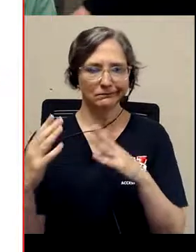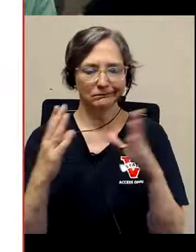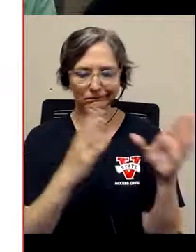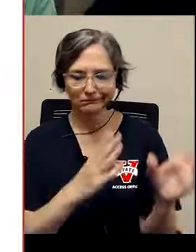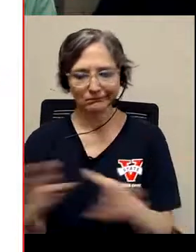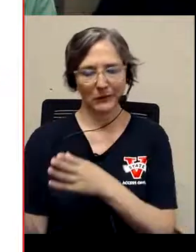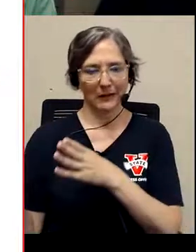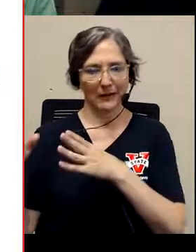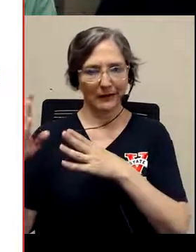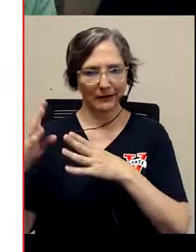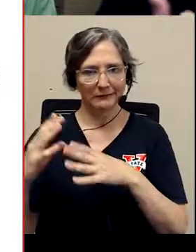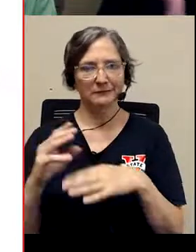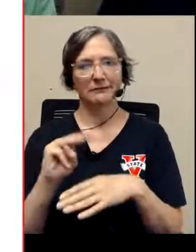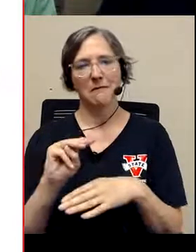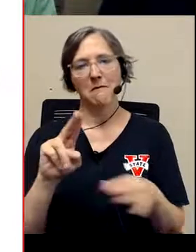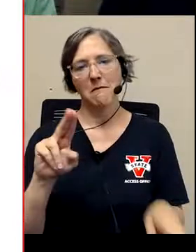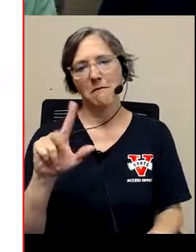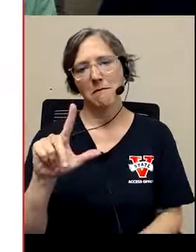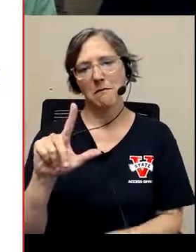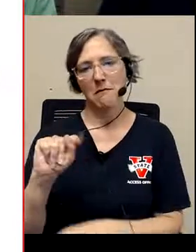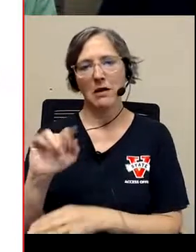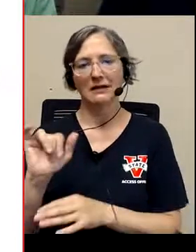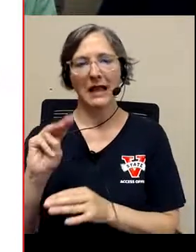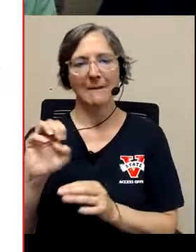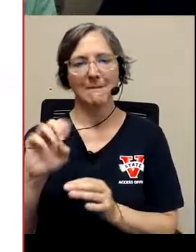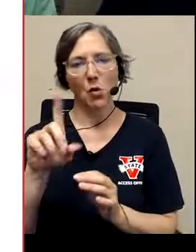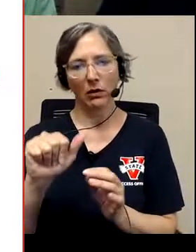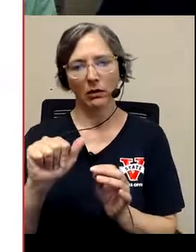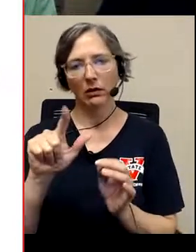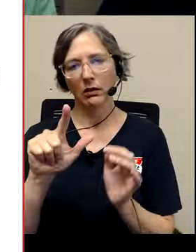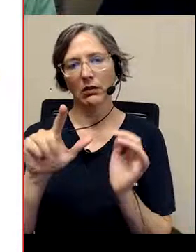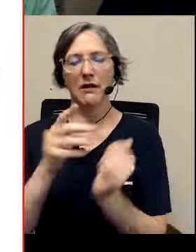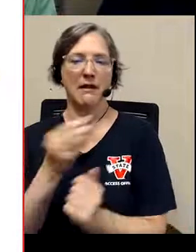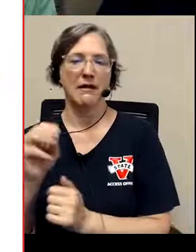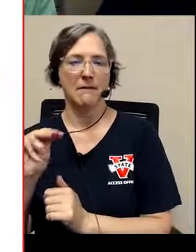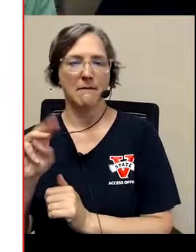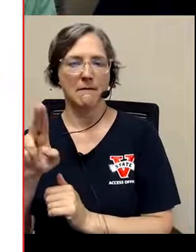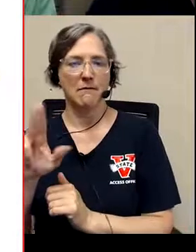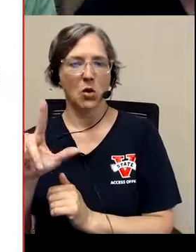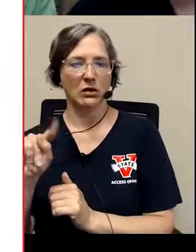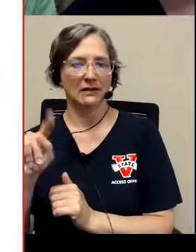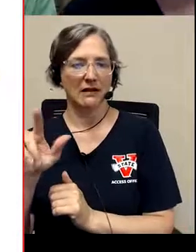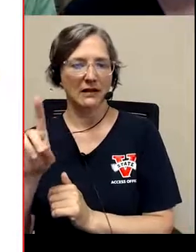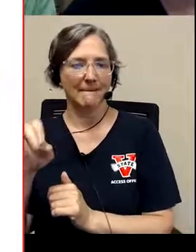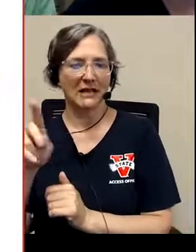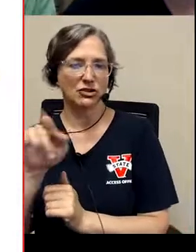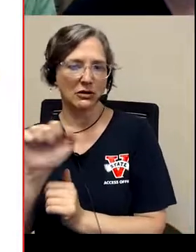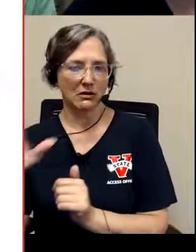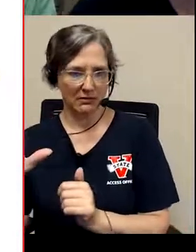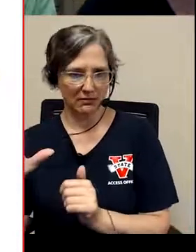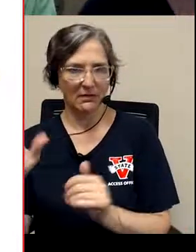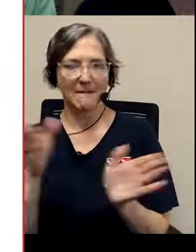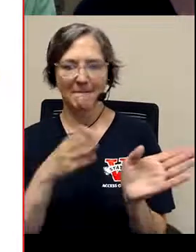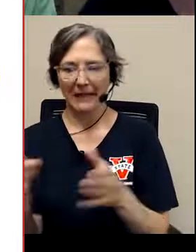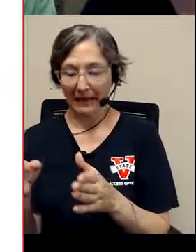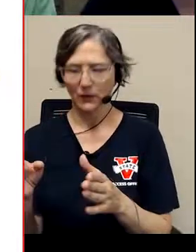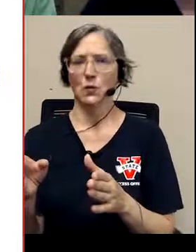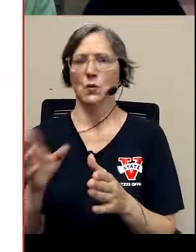multi-dimensional planning. Those are pretty big words here, but we got it. We can do this. So